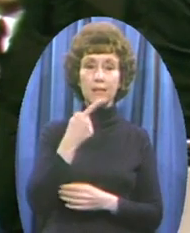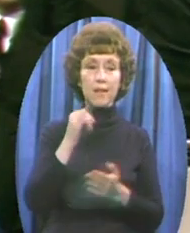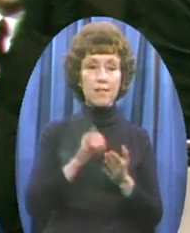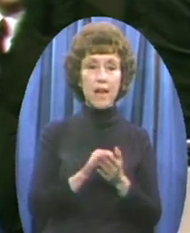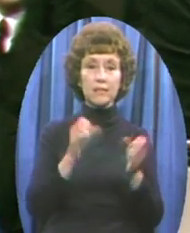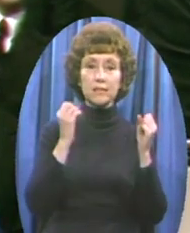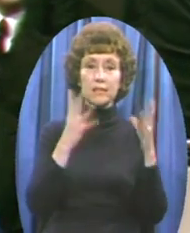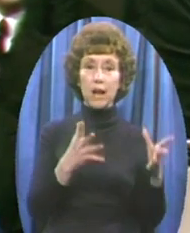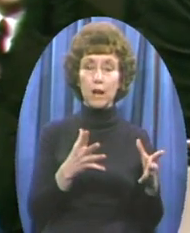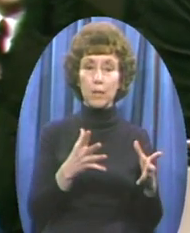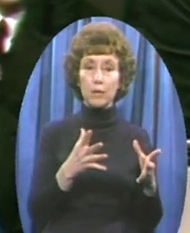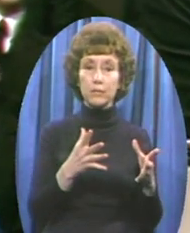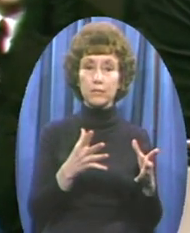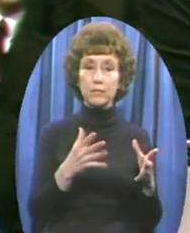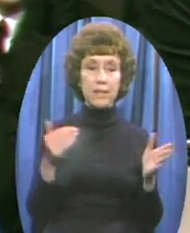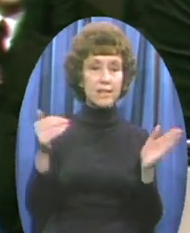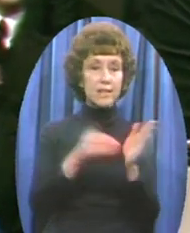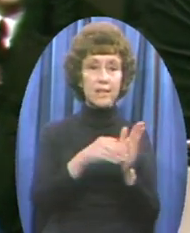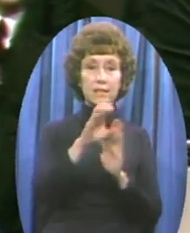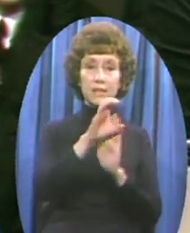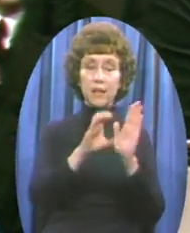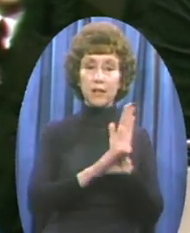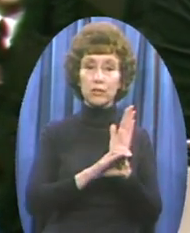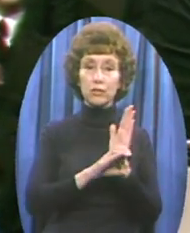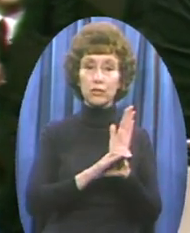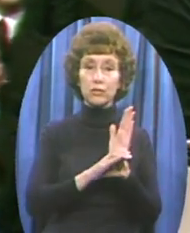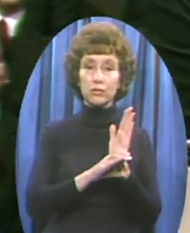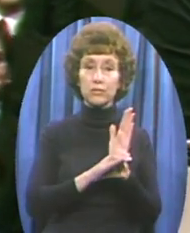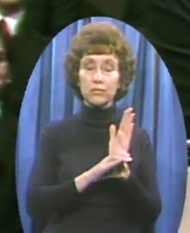bell. They're not going to do that in Virginia.